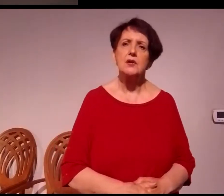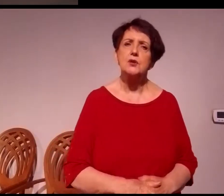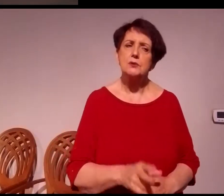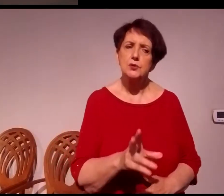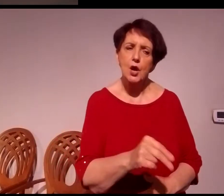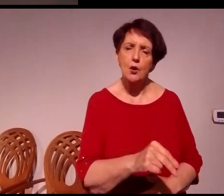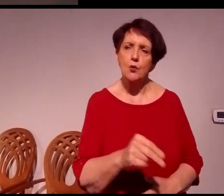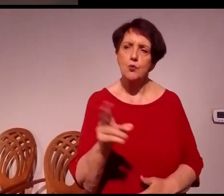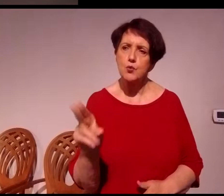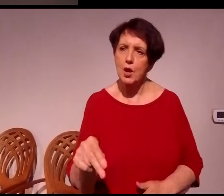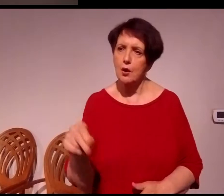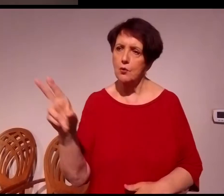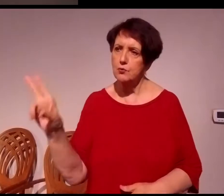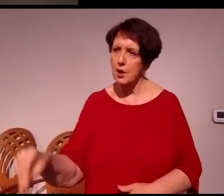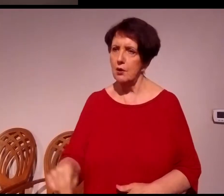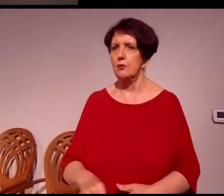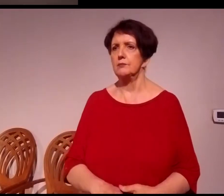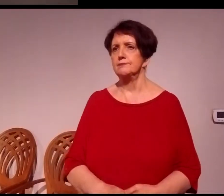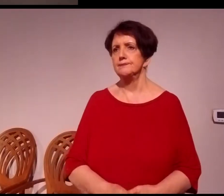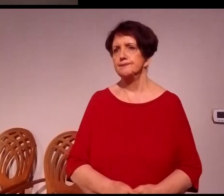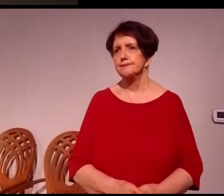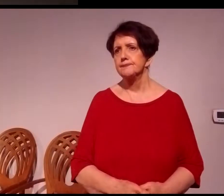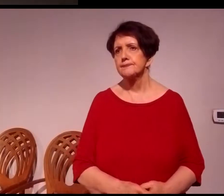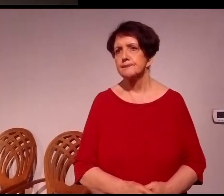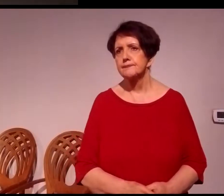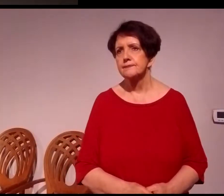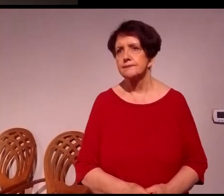No, no, no.